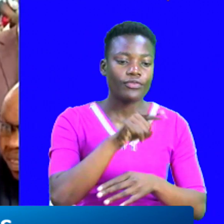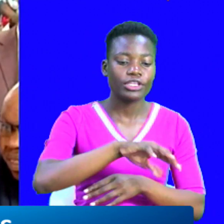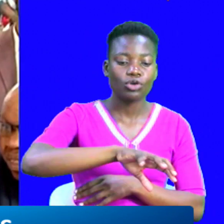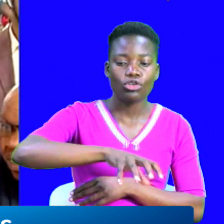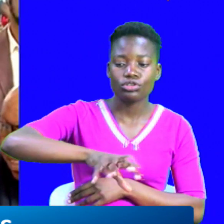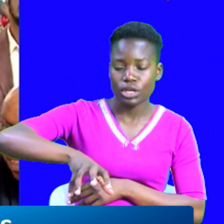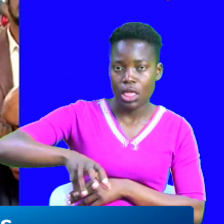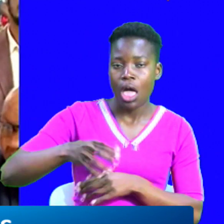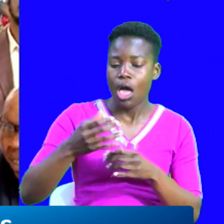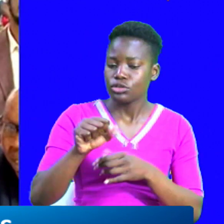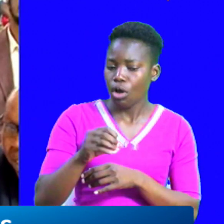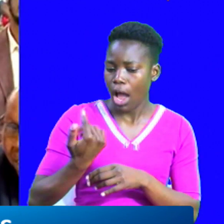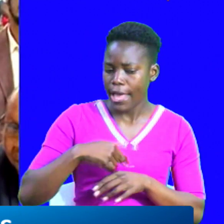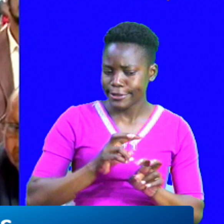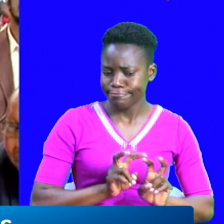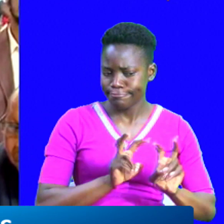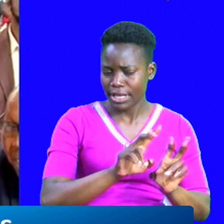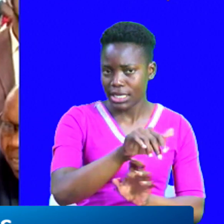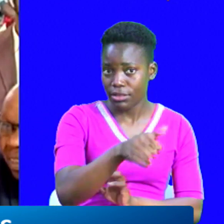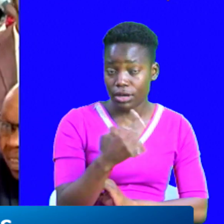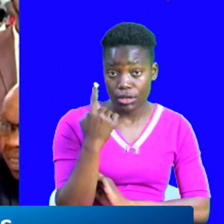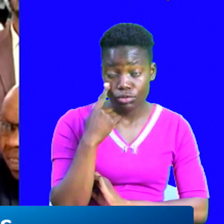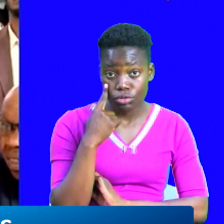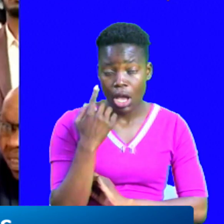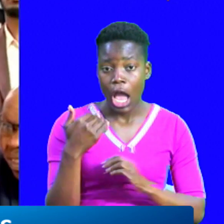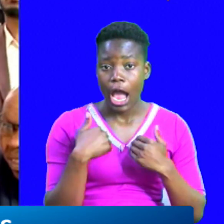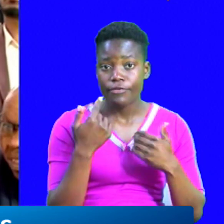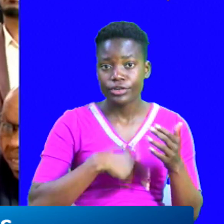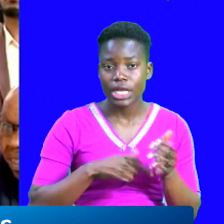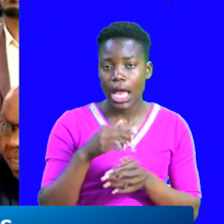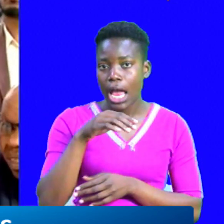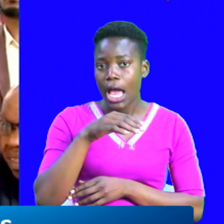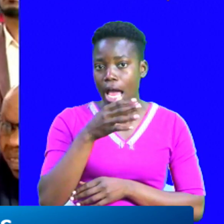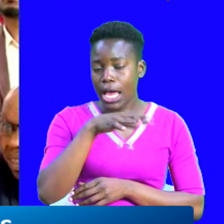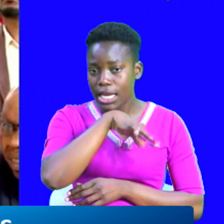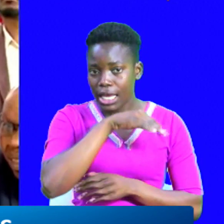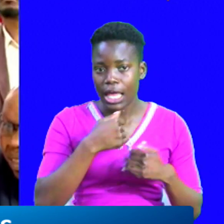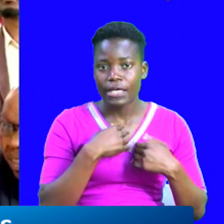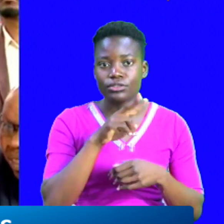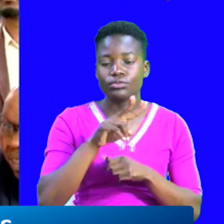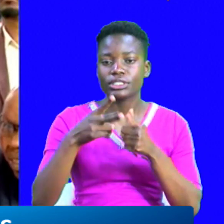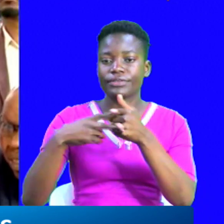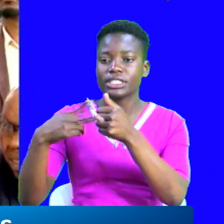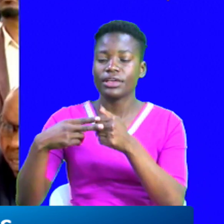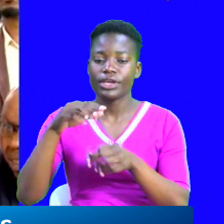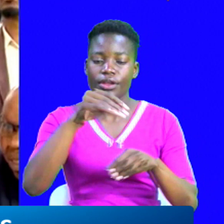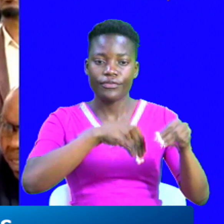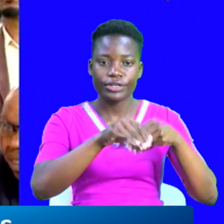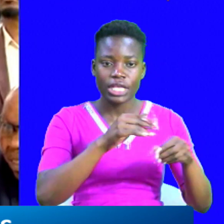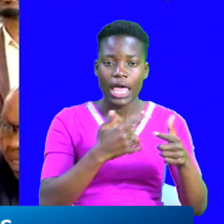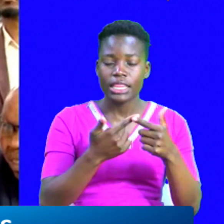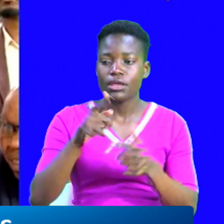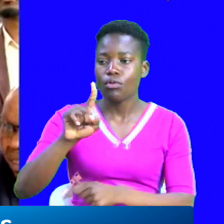constituencies. So we looked at another one, and we saw here he has, Raila has 277 votes and